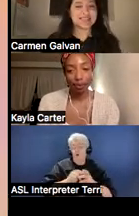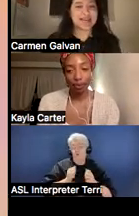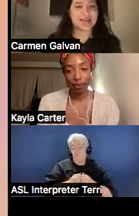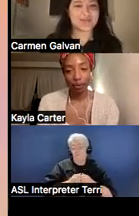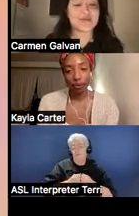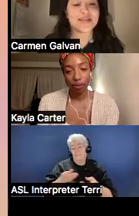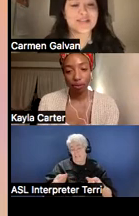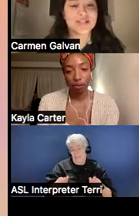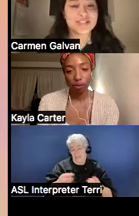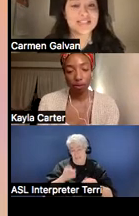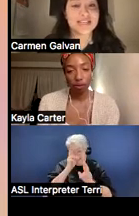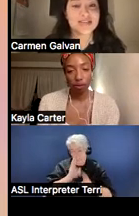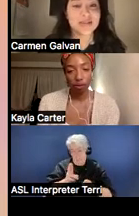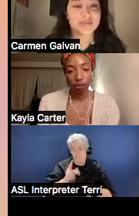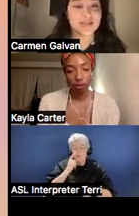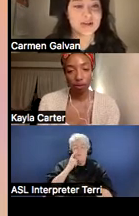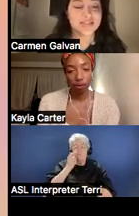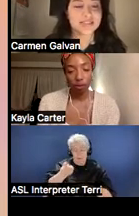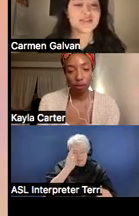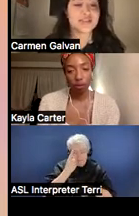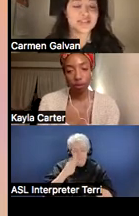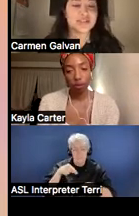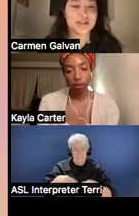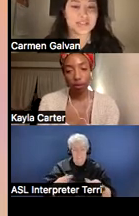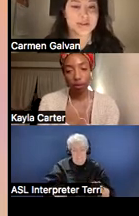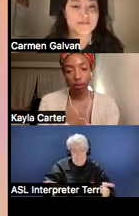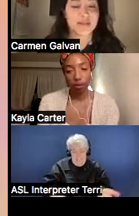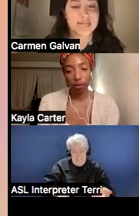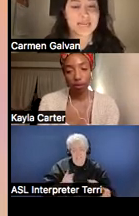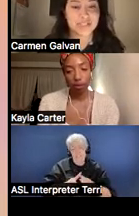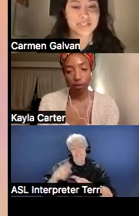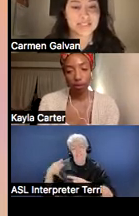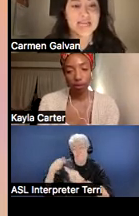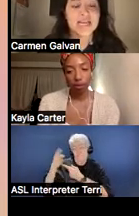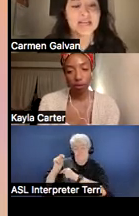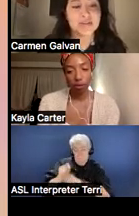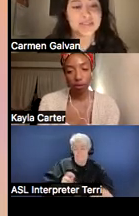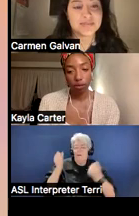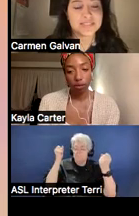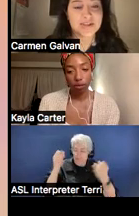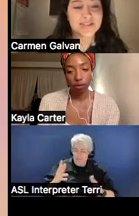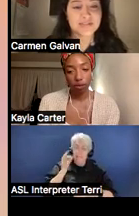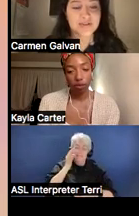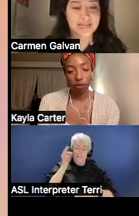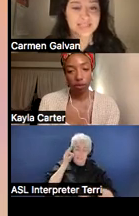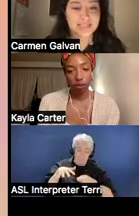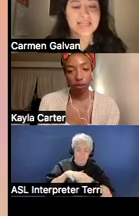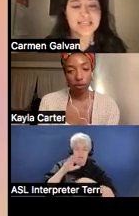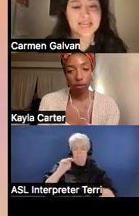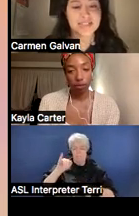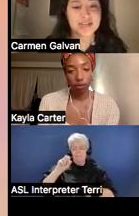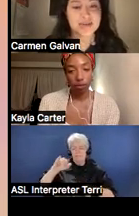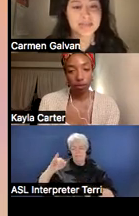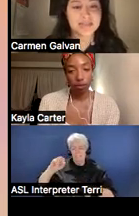acknowledgement. We acknowledge that the land we are meeting on is the traditional territory of many nations, including the Mississaugas of the Credit,